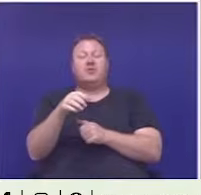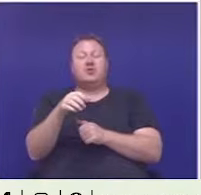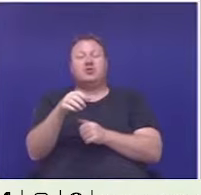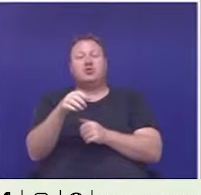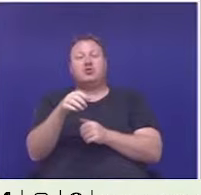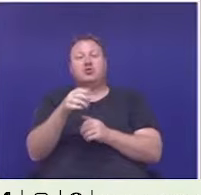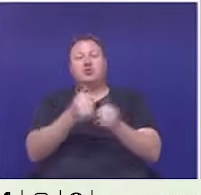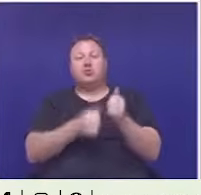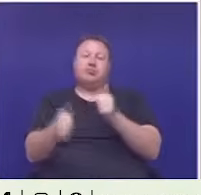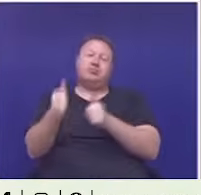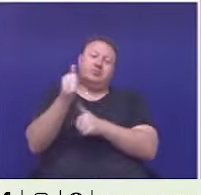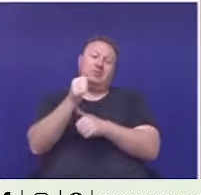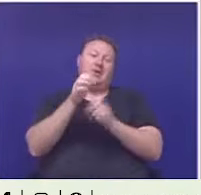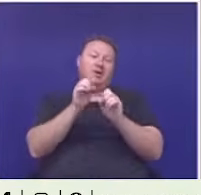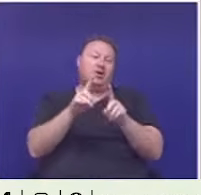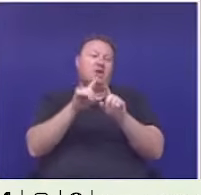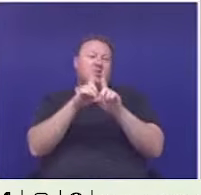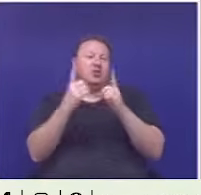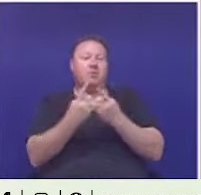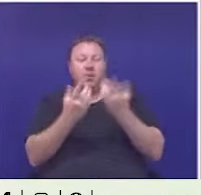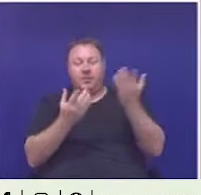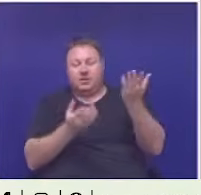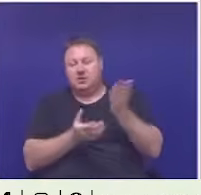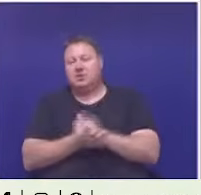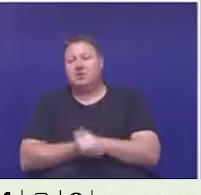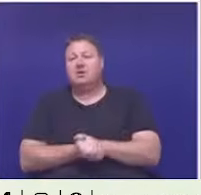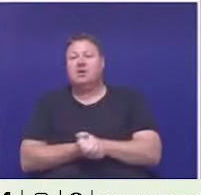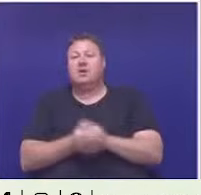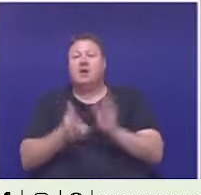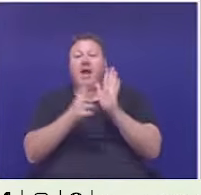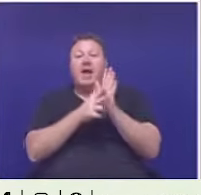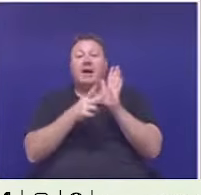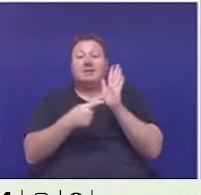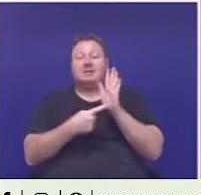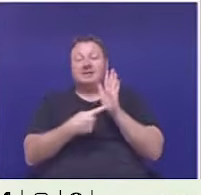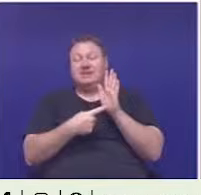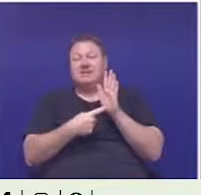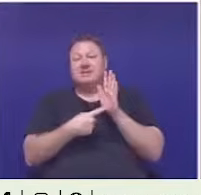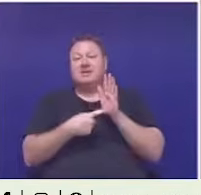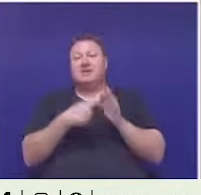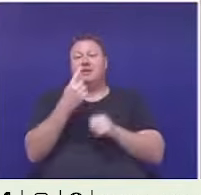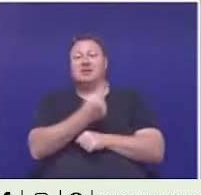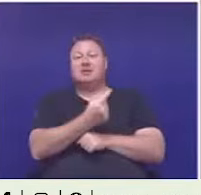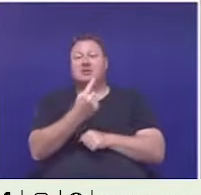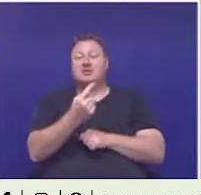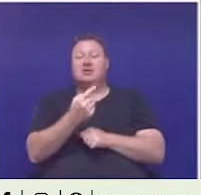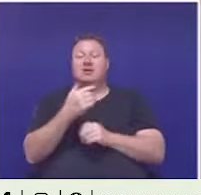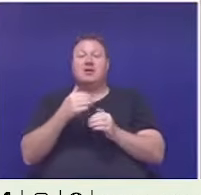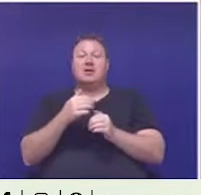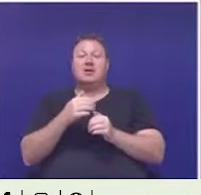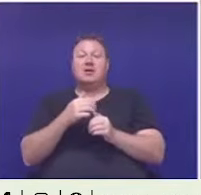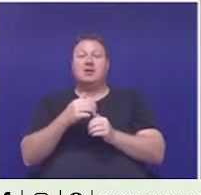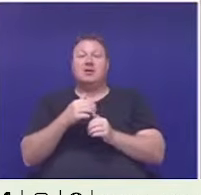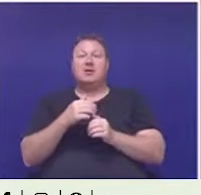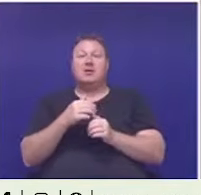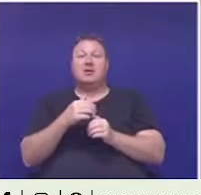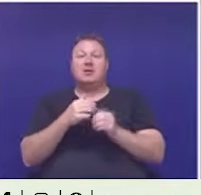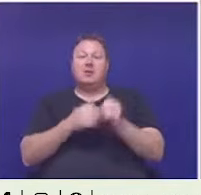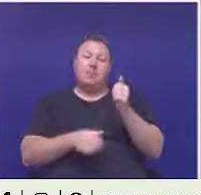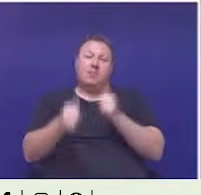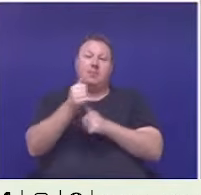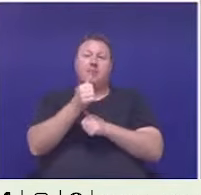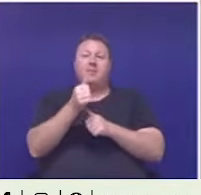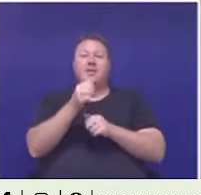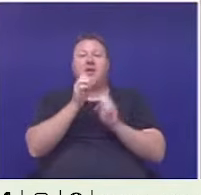being the Provincial Education Department. The Act also requires that the head of each provincial education